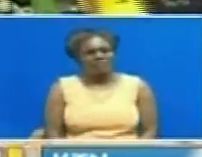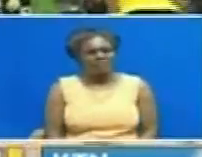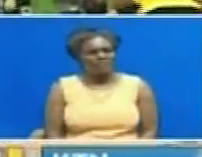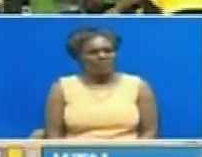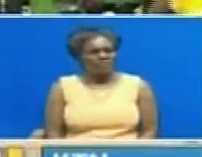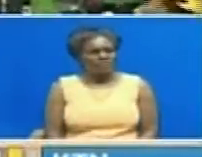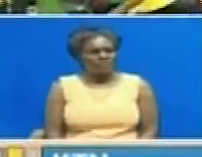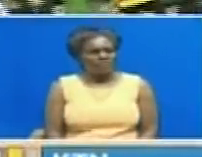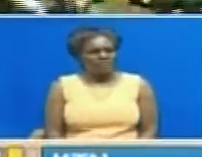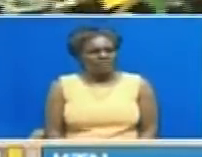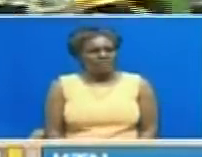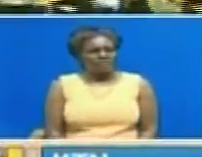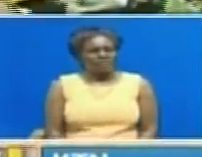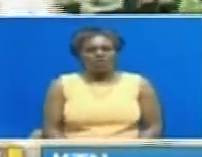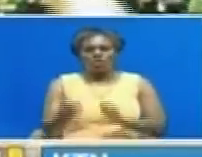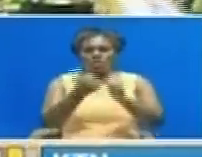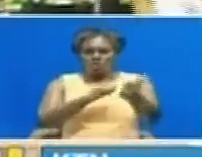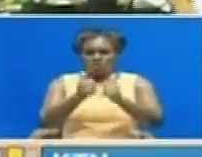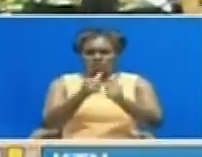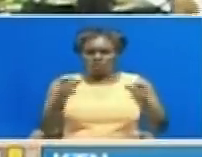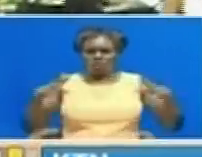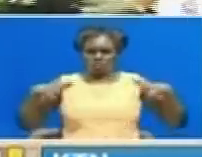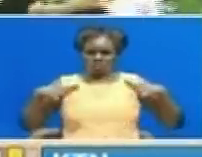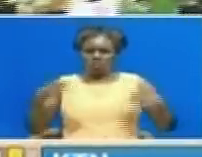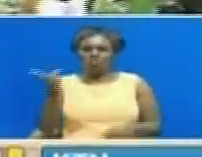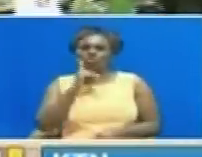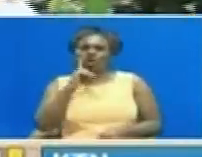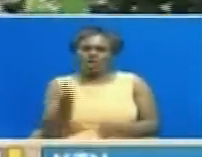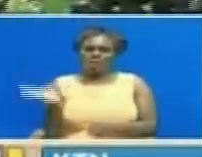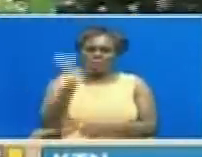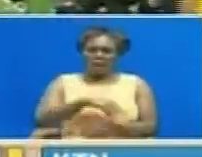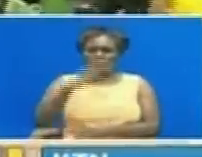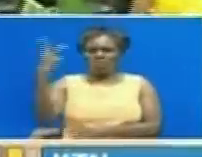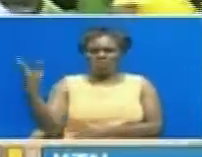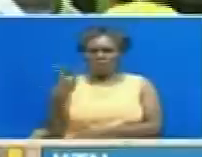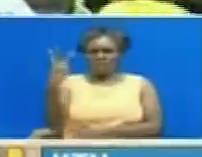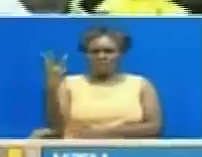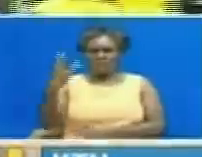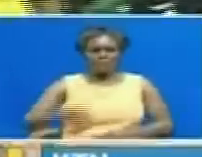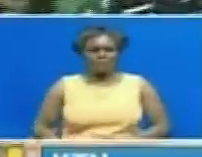The tournament takes a break tomorrow and will resume on Wednesday.